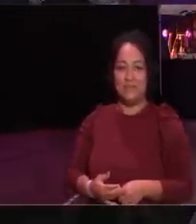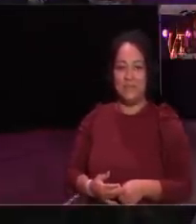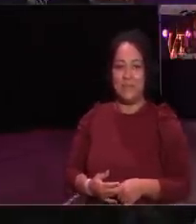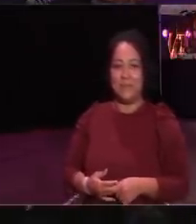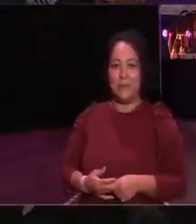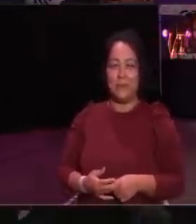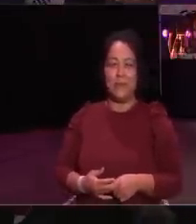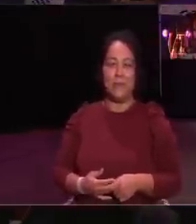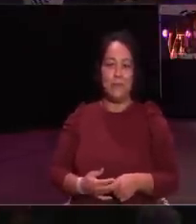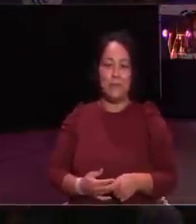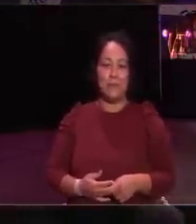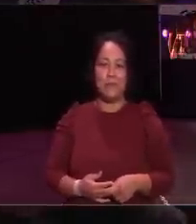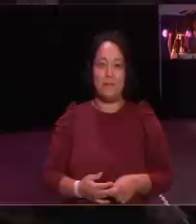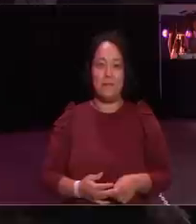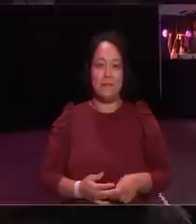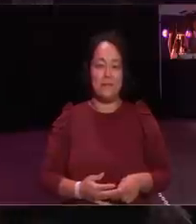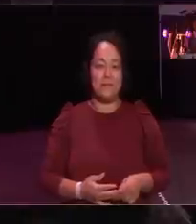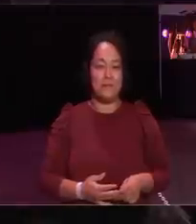Amen.